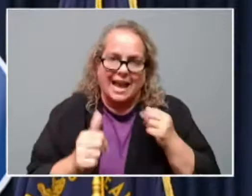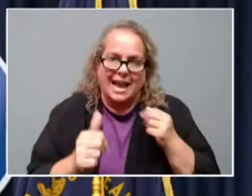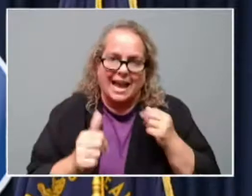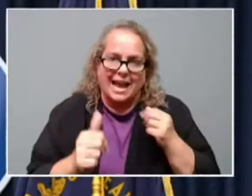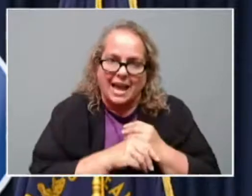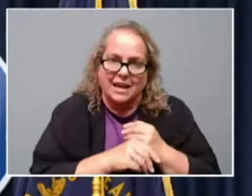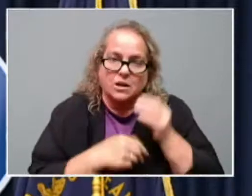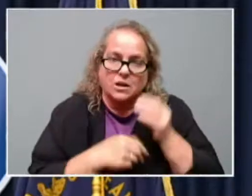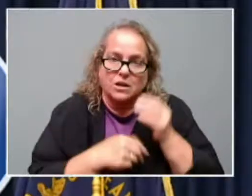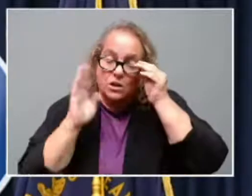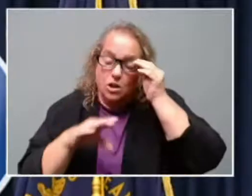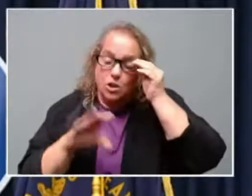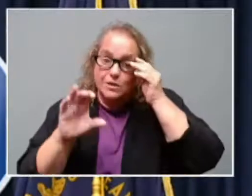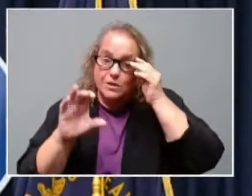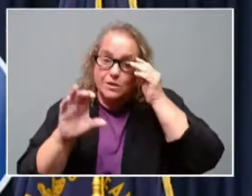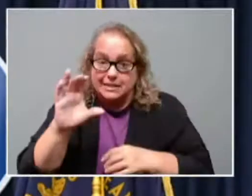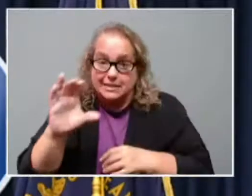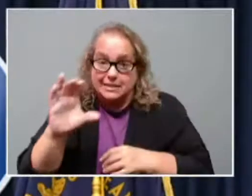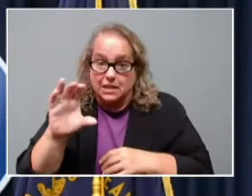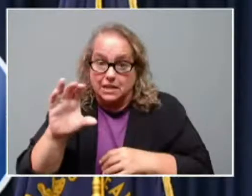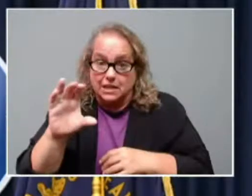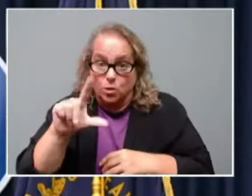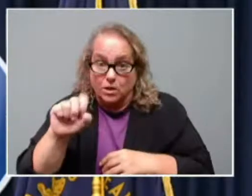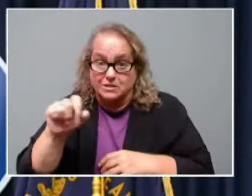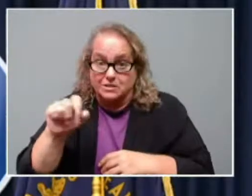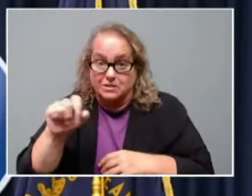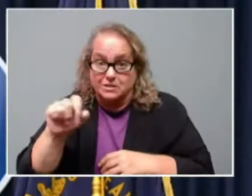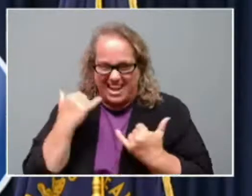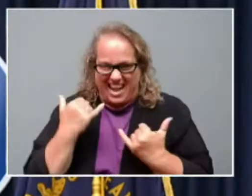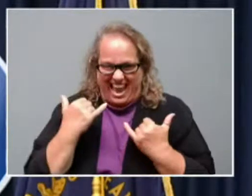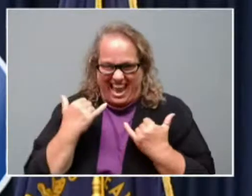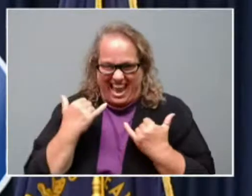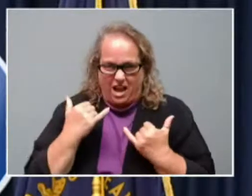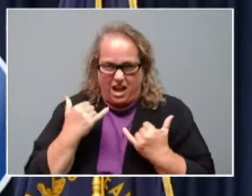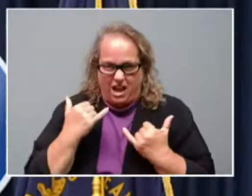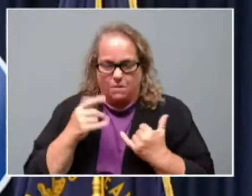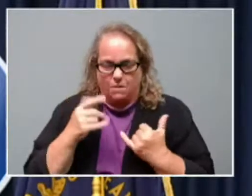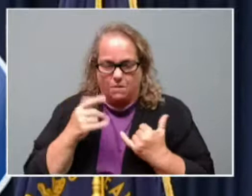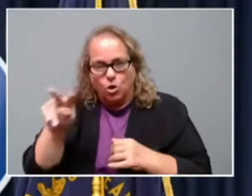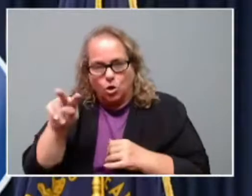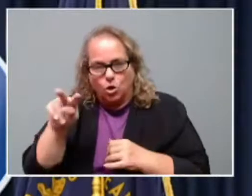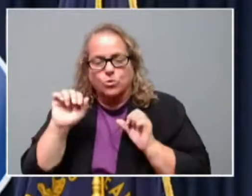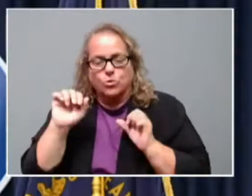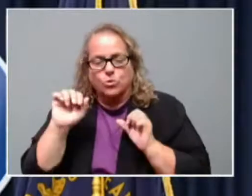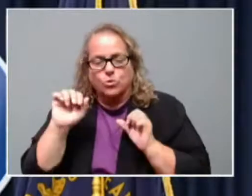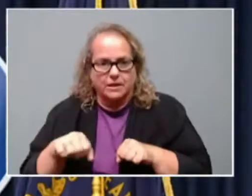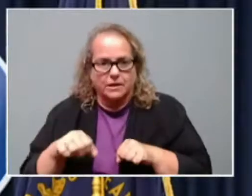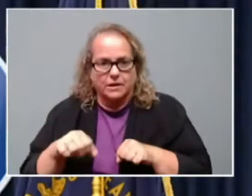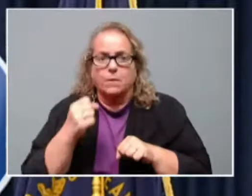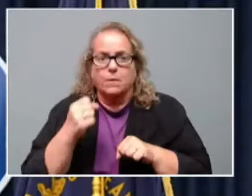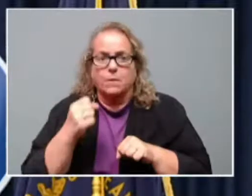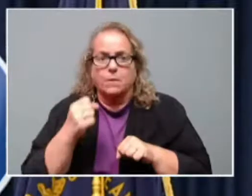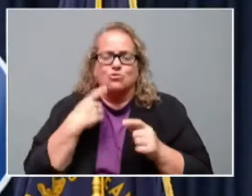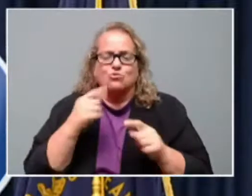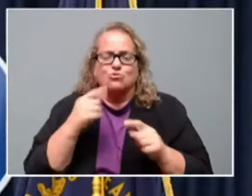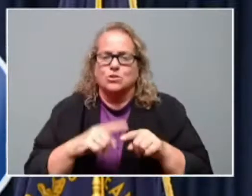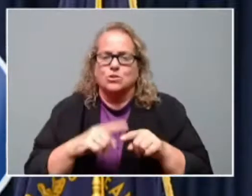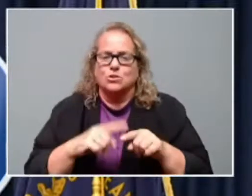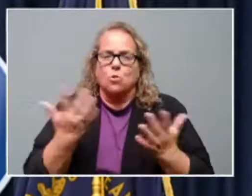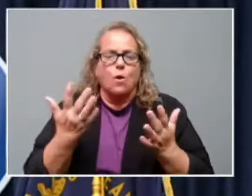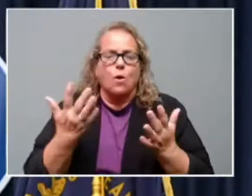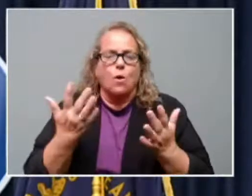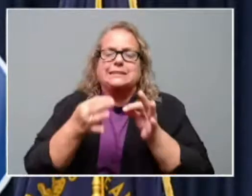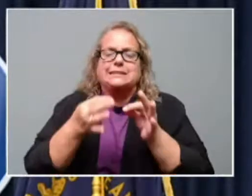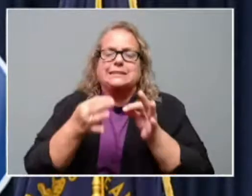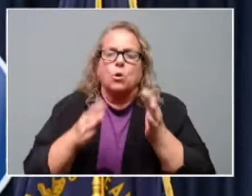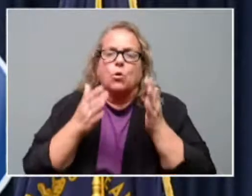go to, but we keep trying to. What is in many ways the simplest way to say this is the number of Kentuckians